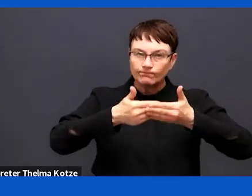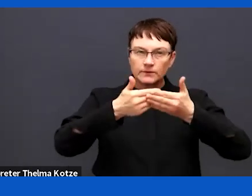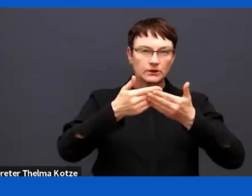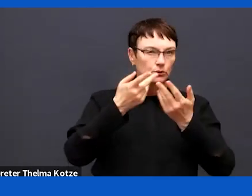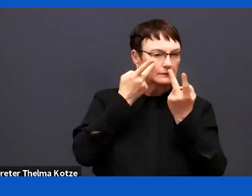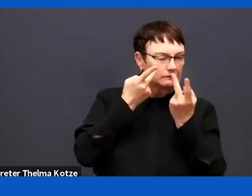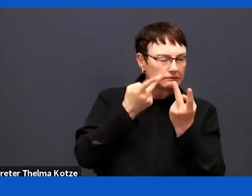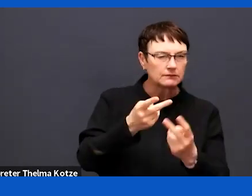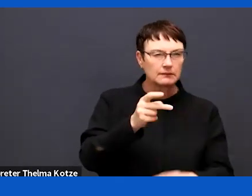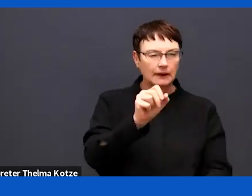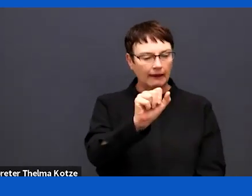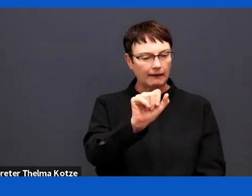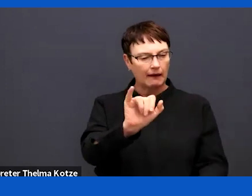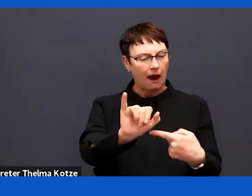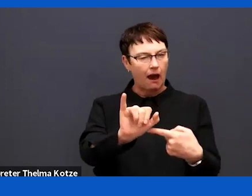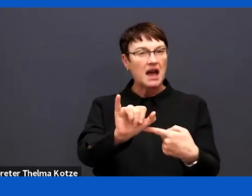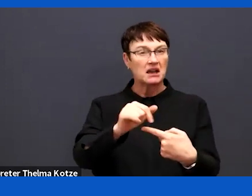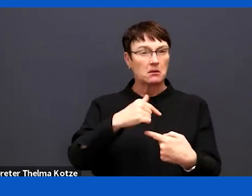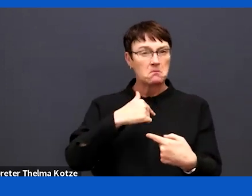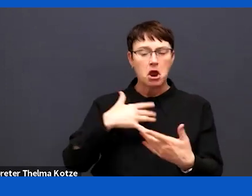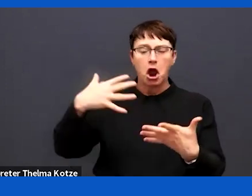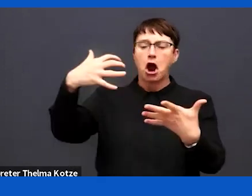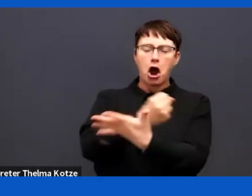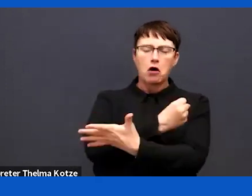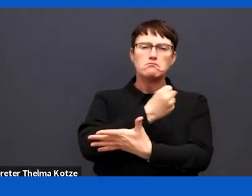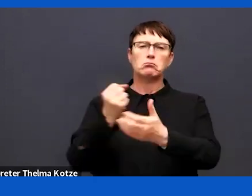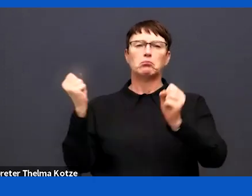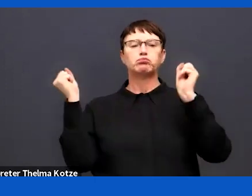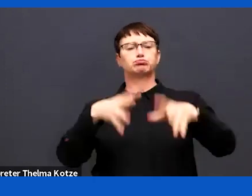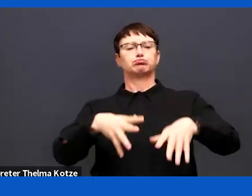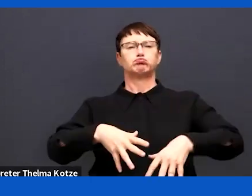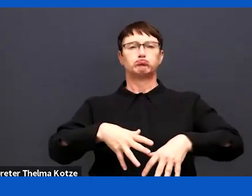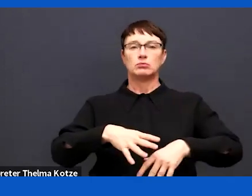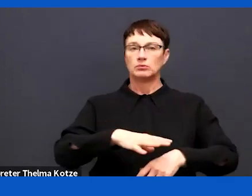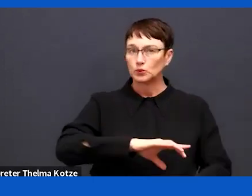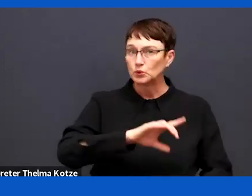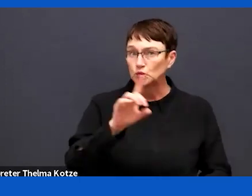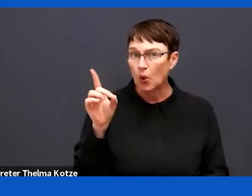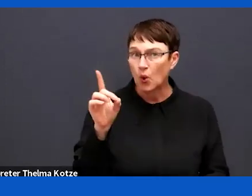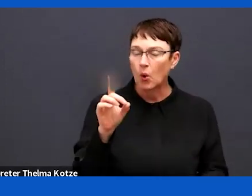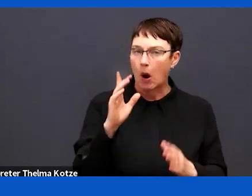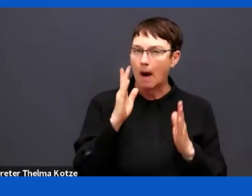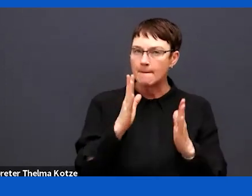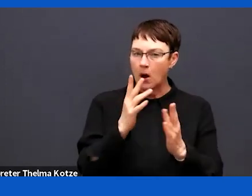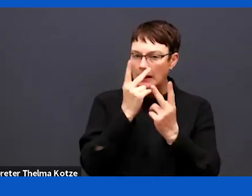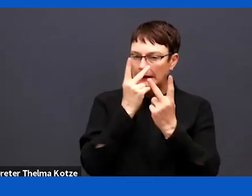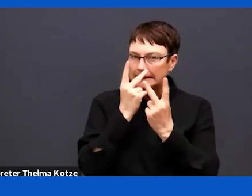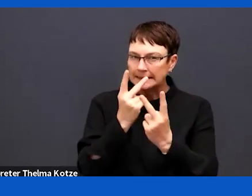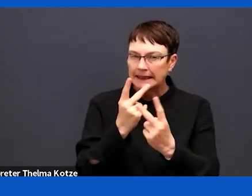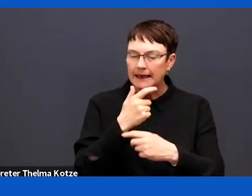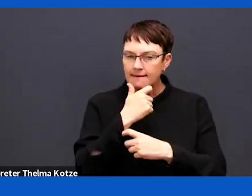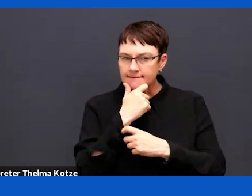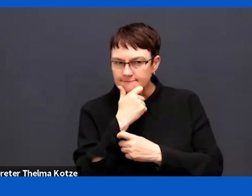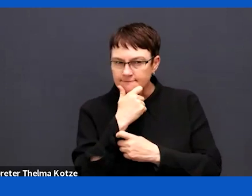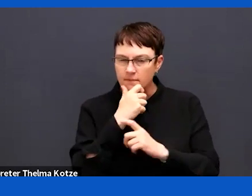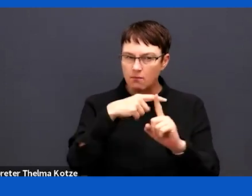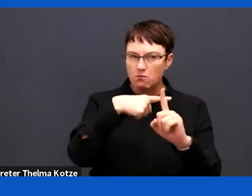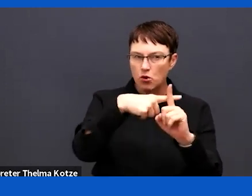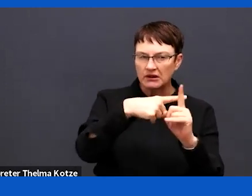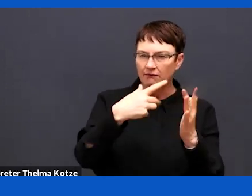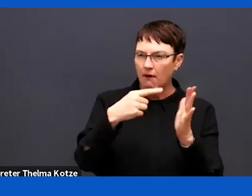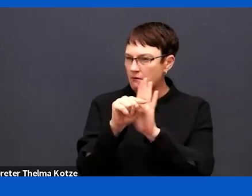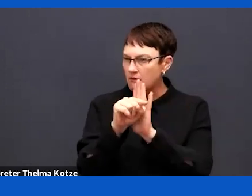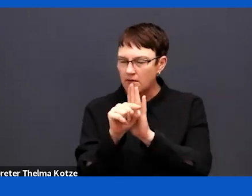AI and clear on where we see it as a benefit and where we see it as maybe producing a negative outcome. And we should definitely